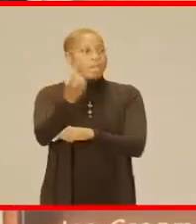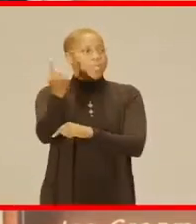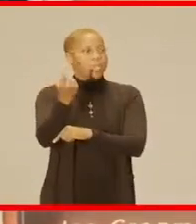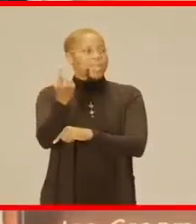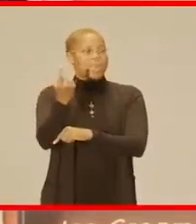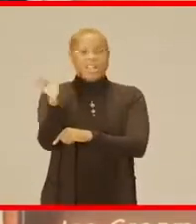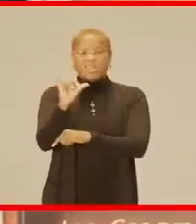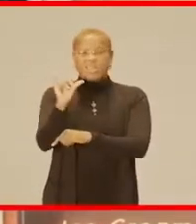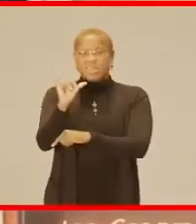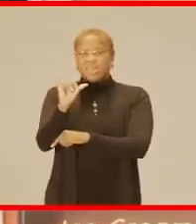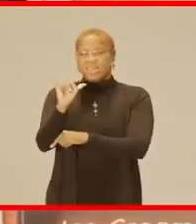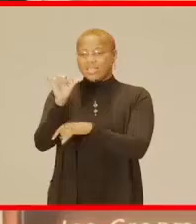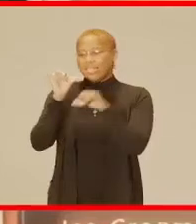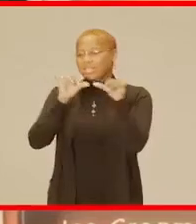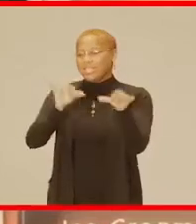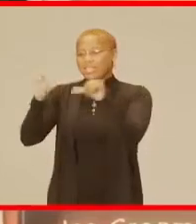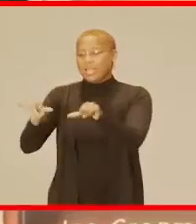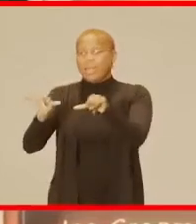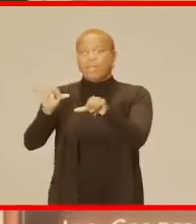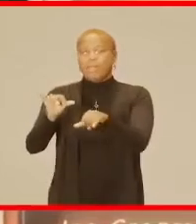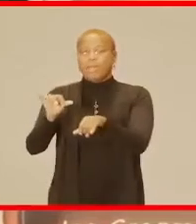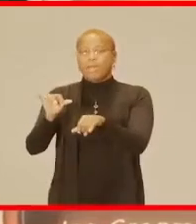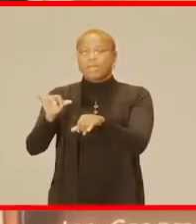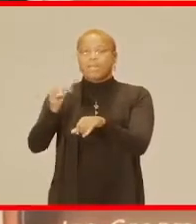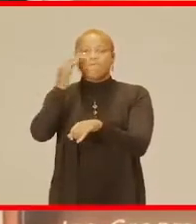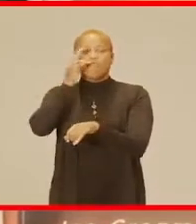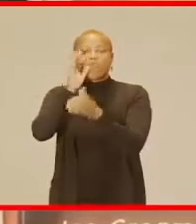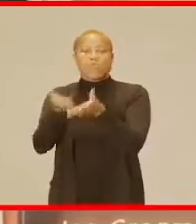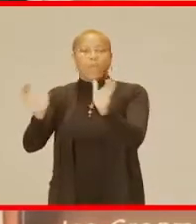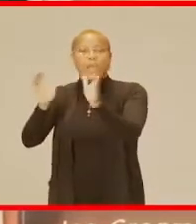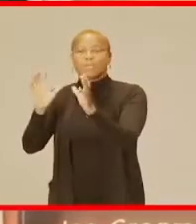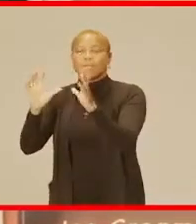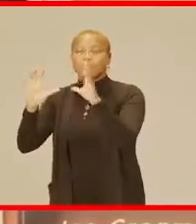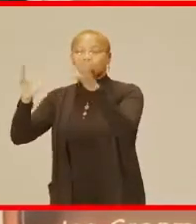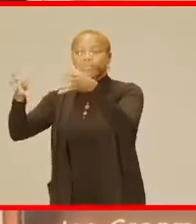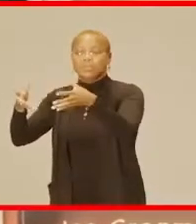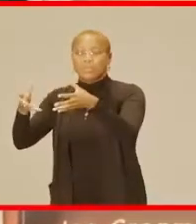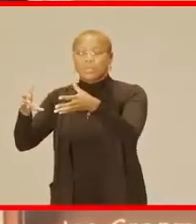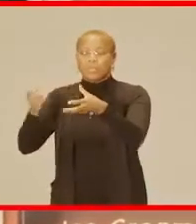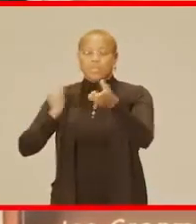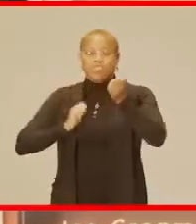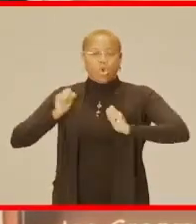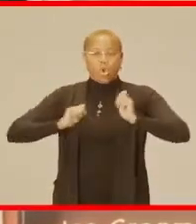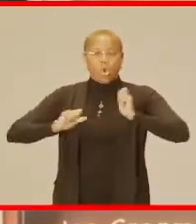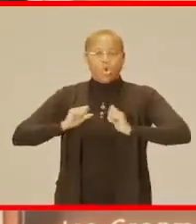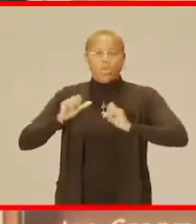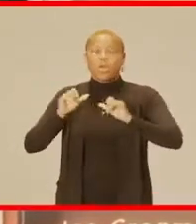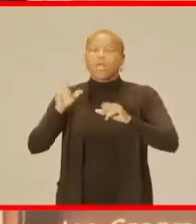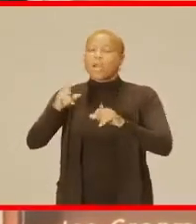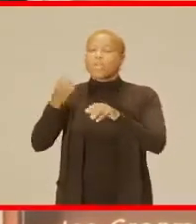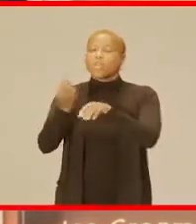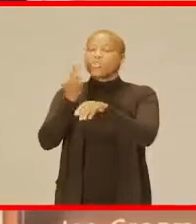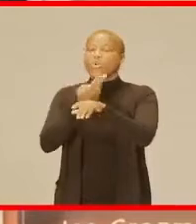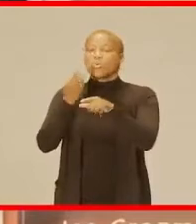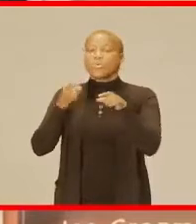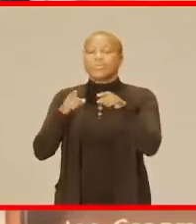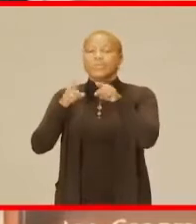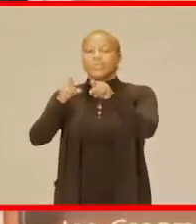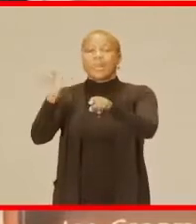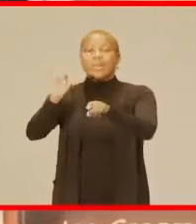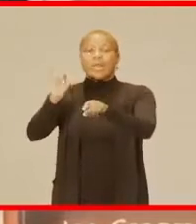like in Fruits Basket, can possibly be used as an allegory to